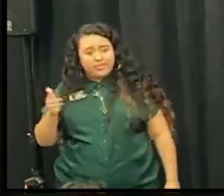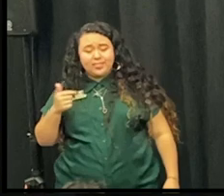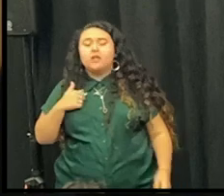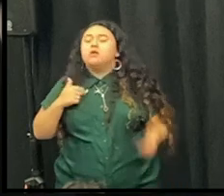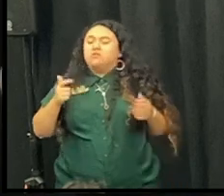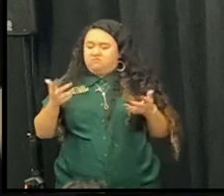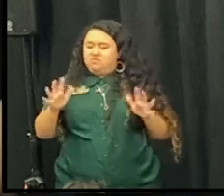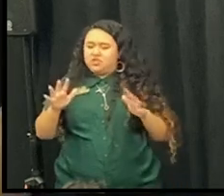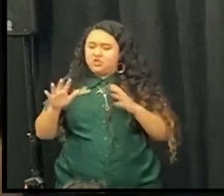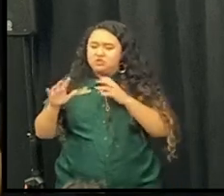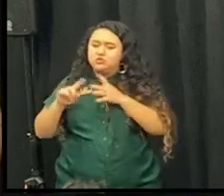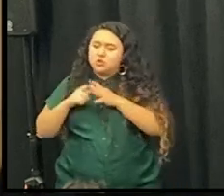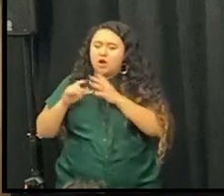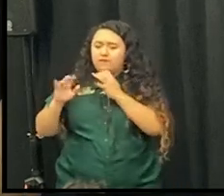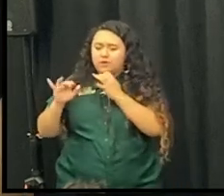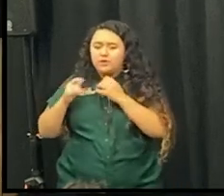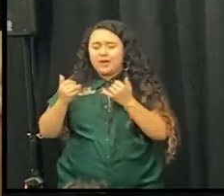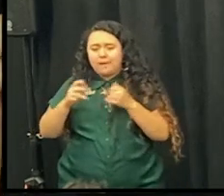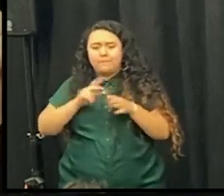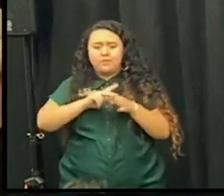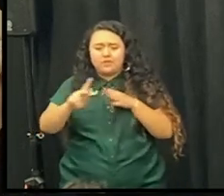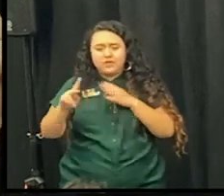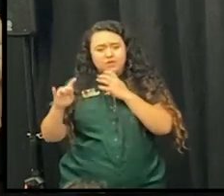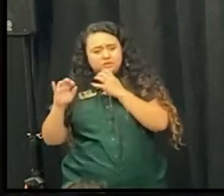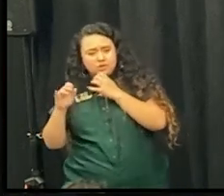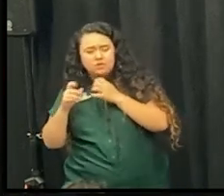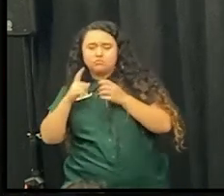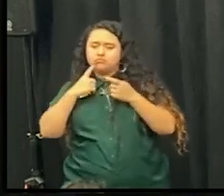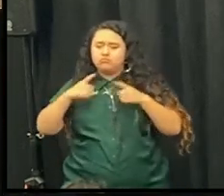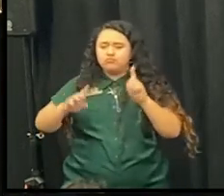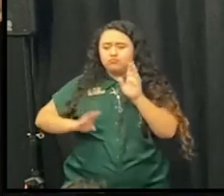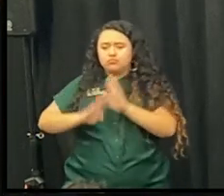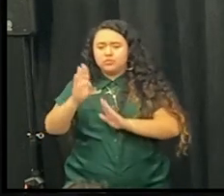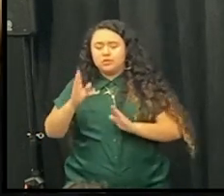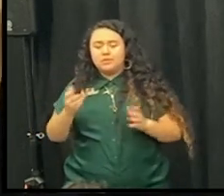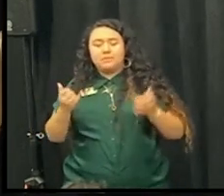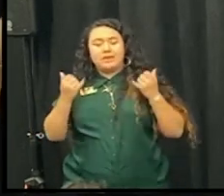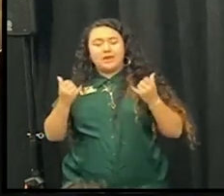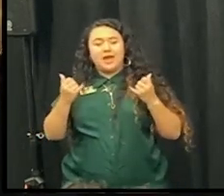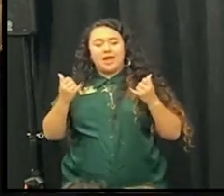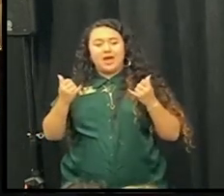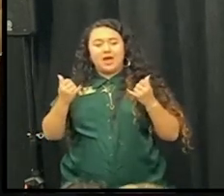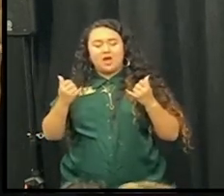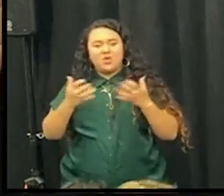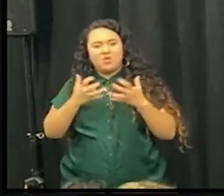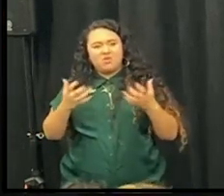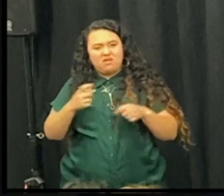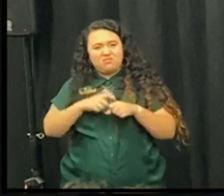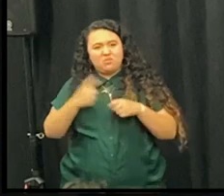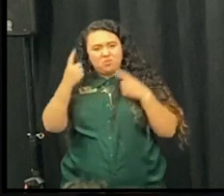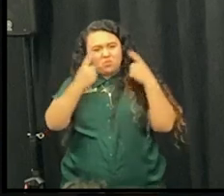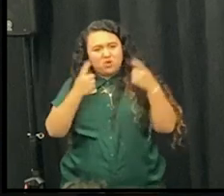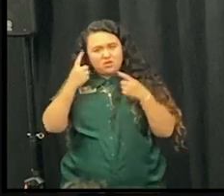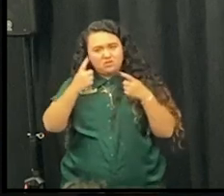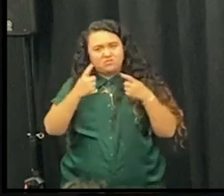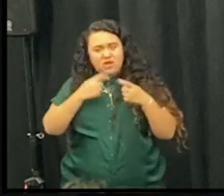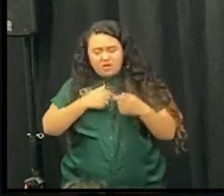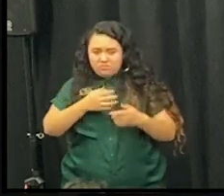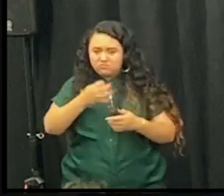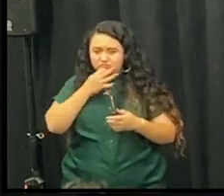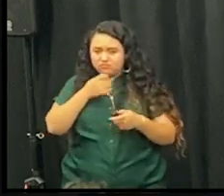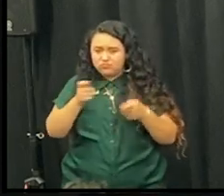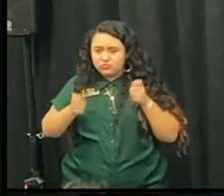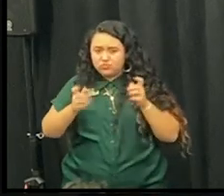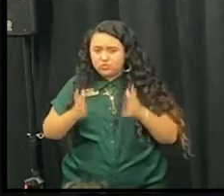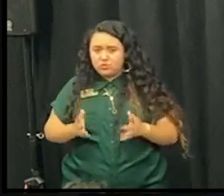did, and she's a professional flutist, and she's gone on to great success. But she says, I've spent a lot of time wondering if I would have been a good drummer